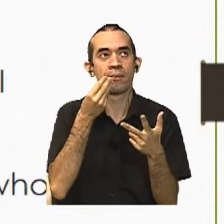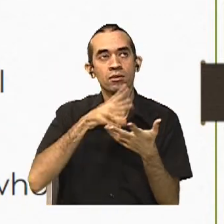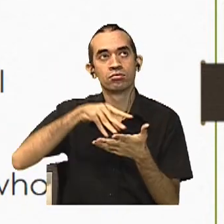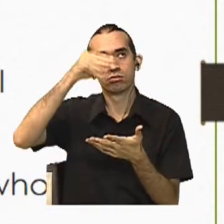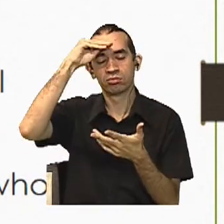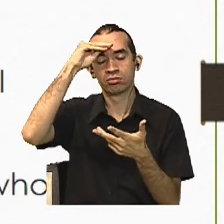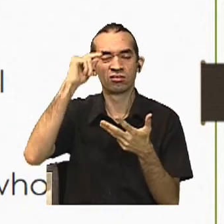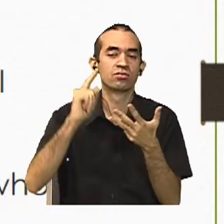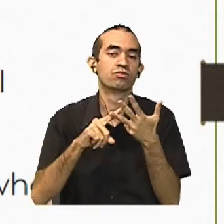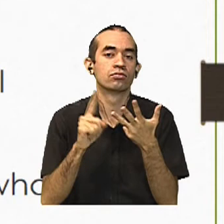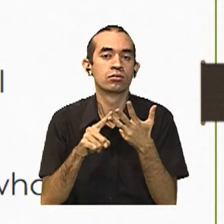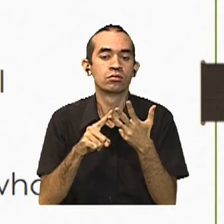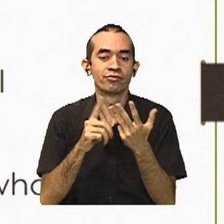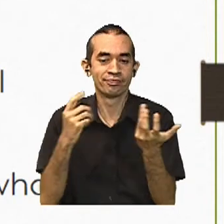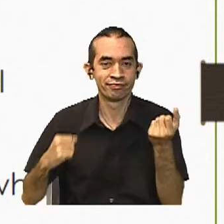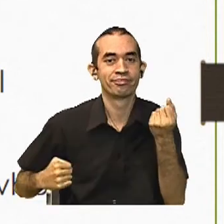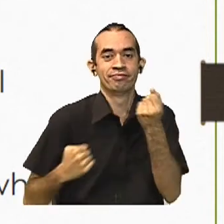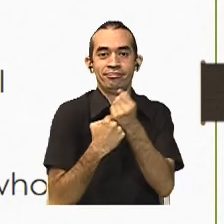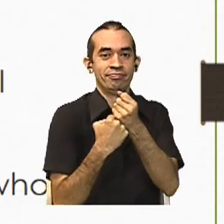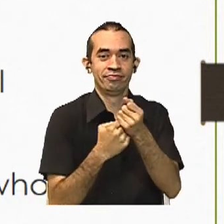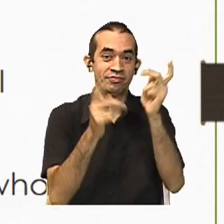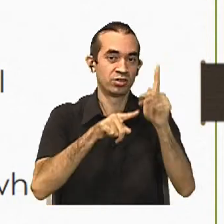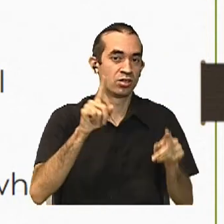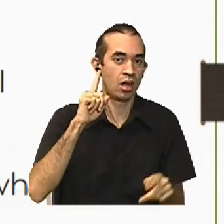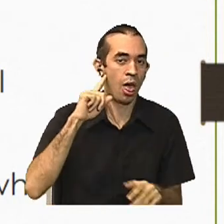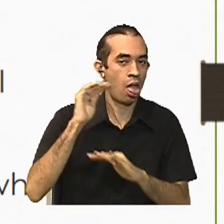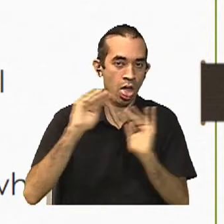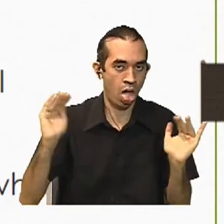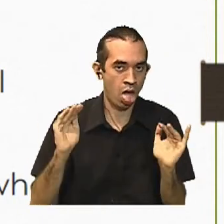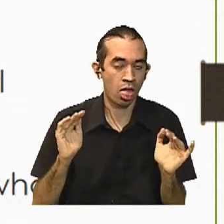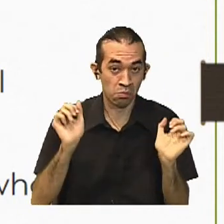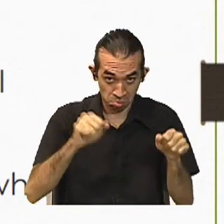very useful for people who cannot hear.